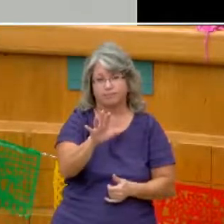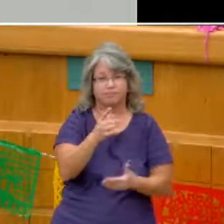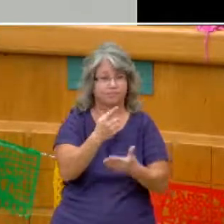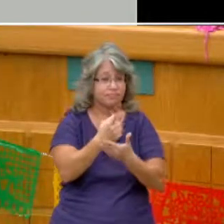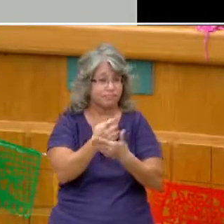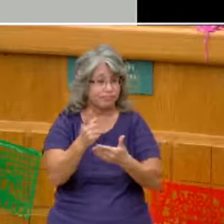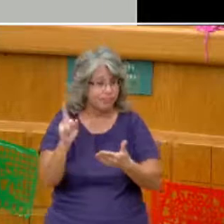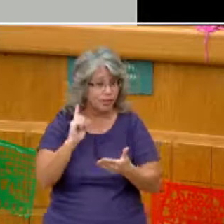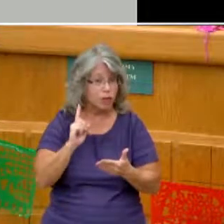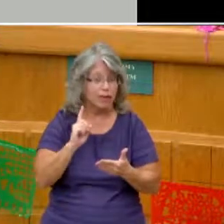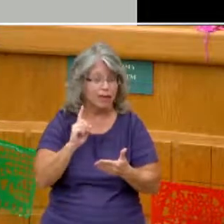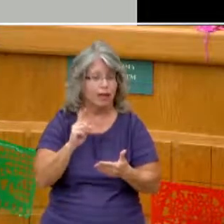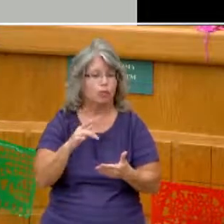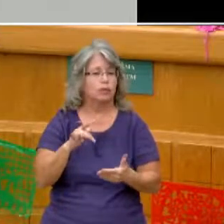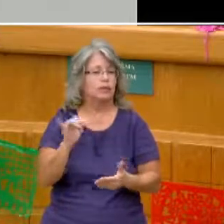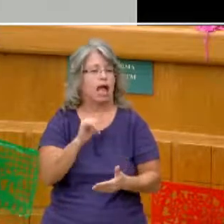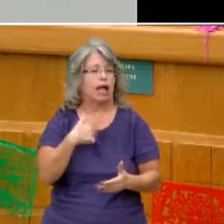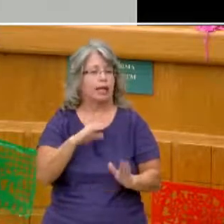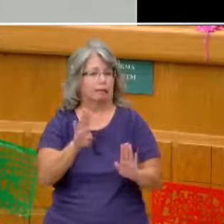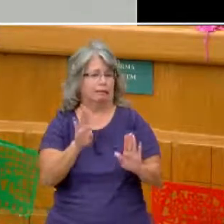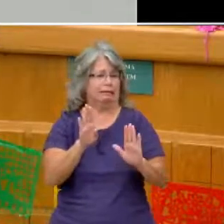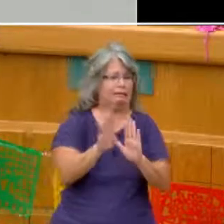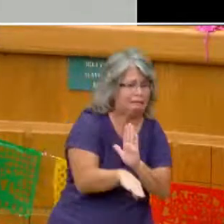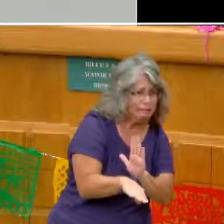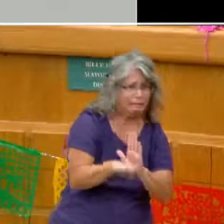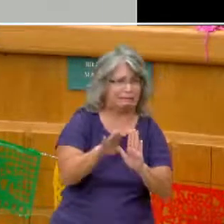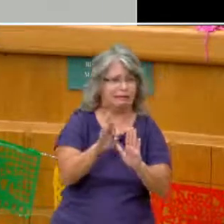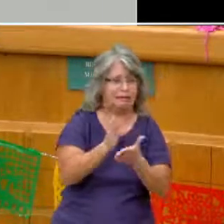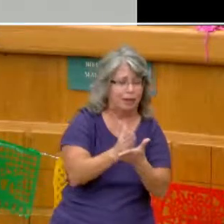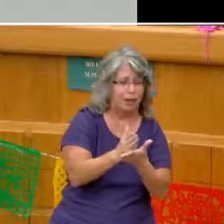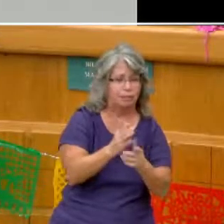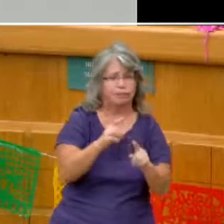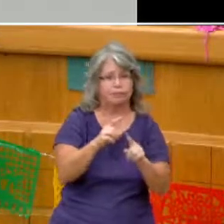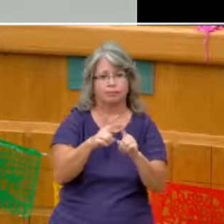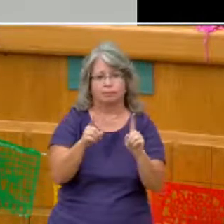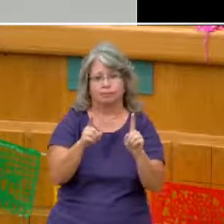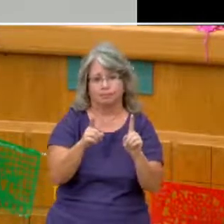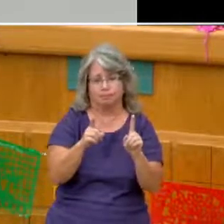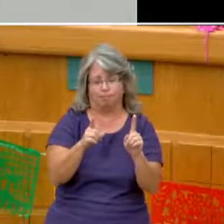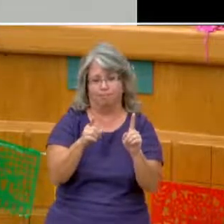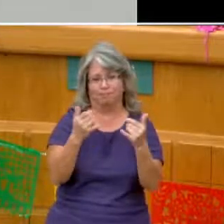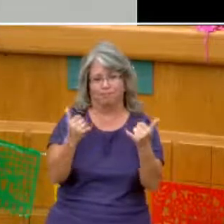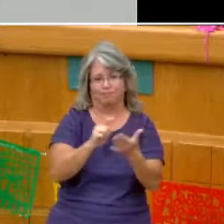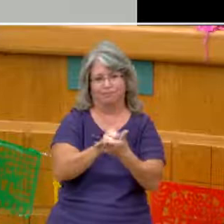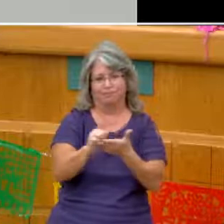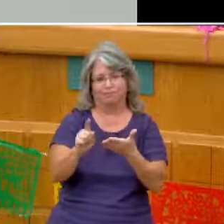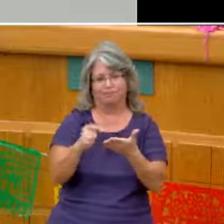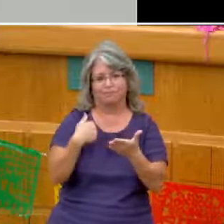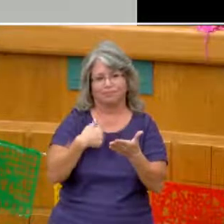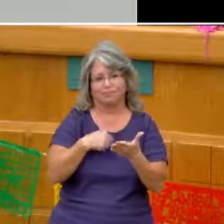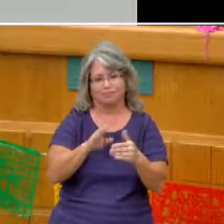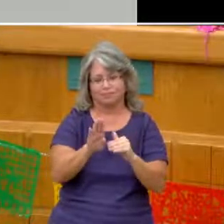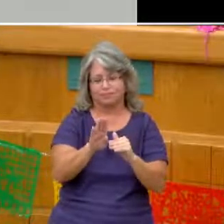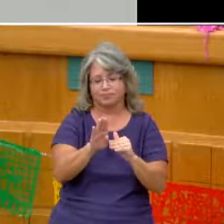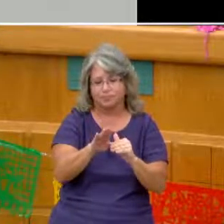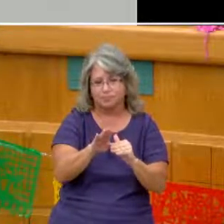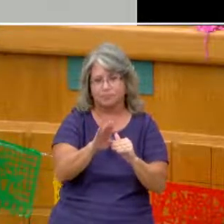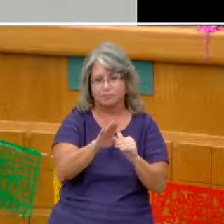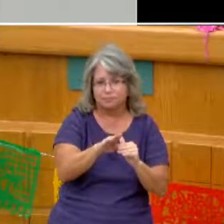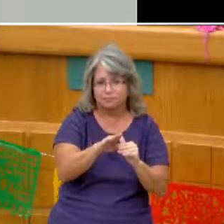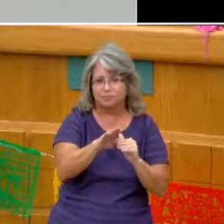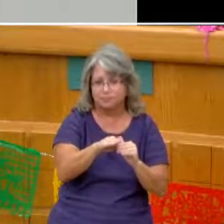brakes, and this week we let off the brakes but haven't hit the gas at all. So still slowing down a bit. So transmission rate